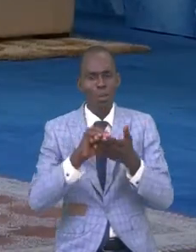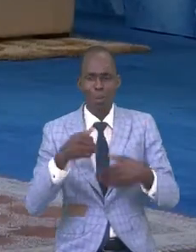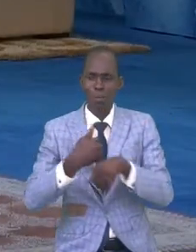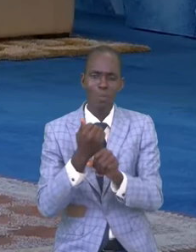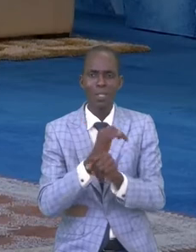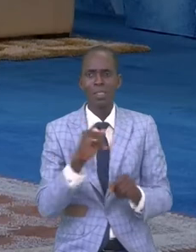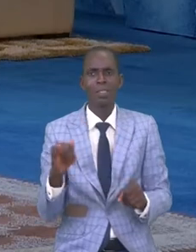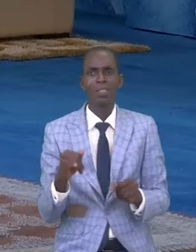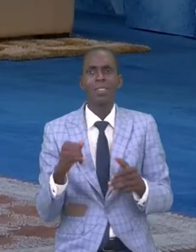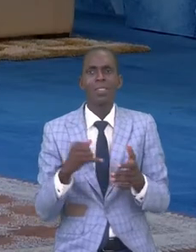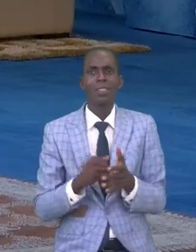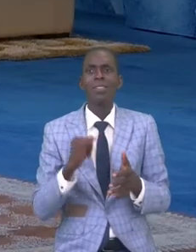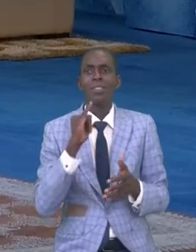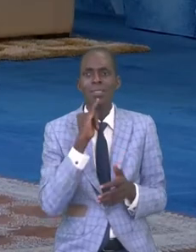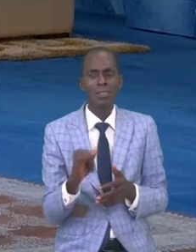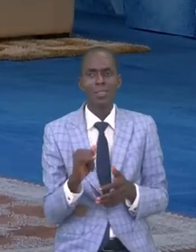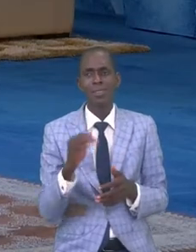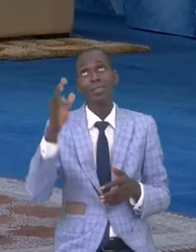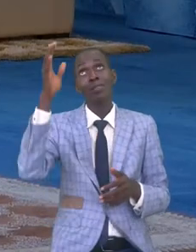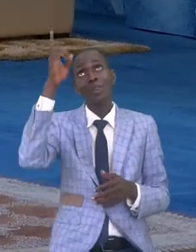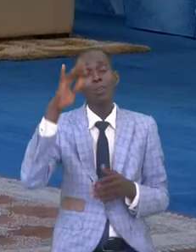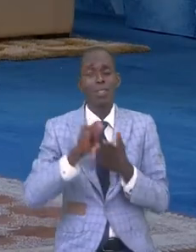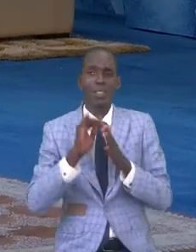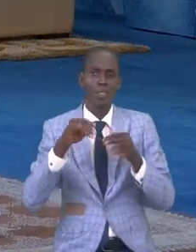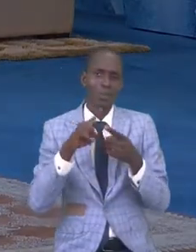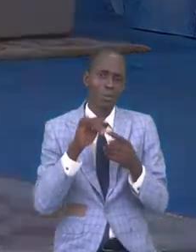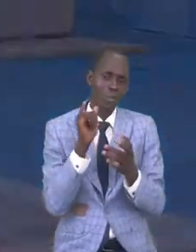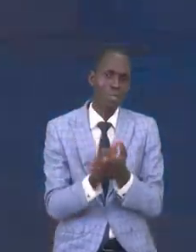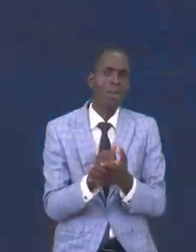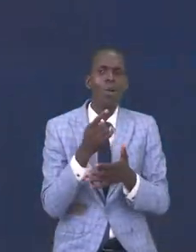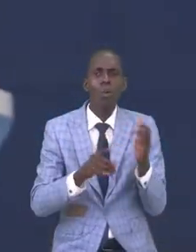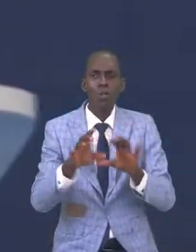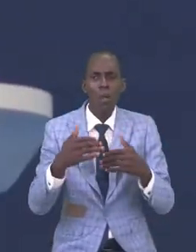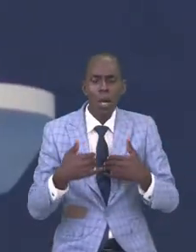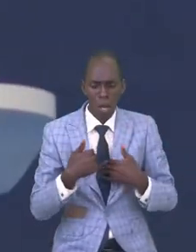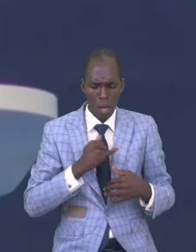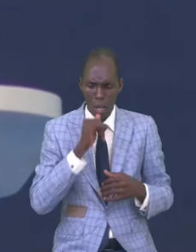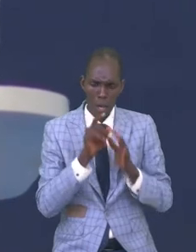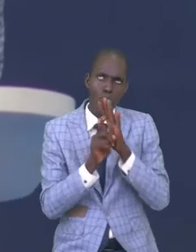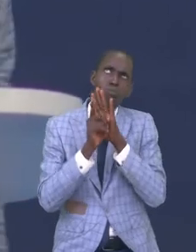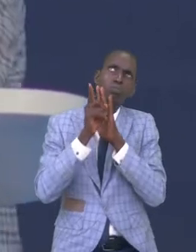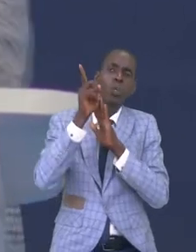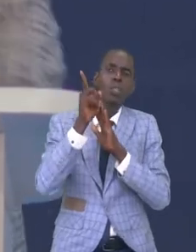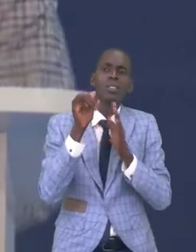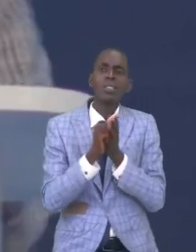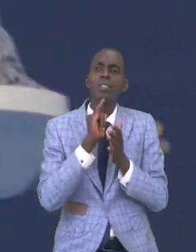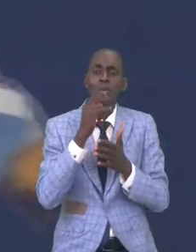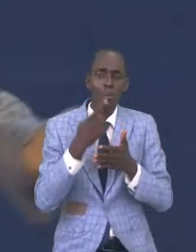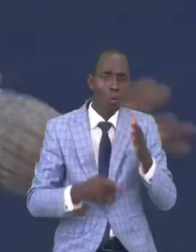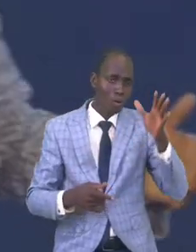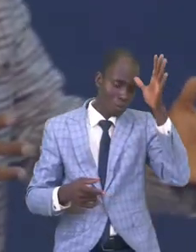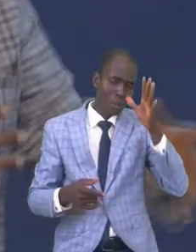mommy that gave you that beauty. That's when you were born. What do you have? I am tall. That's what daddy and mommy gave that. What do